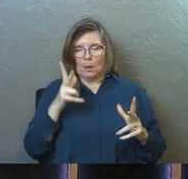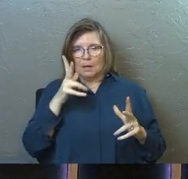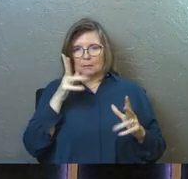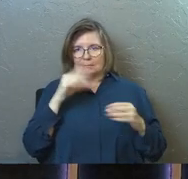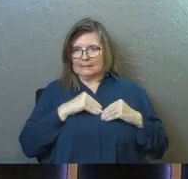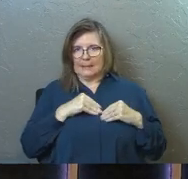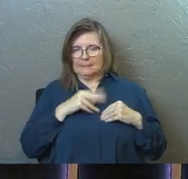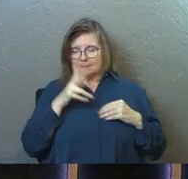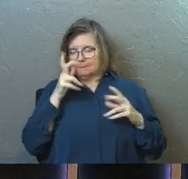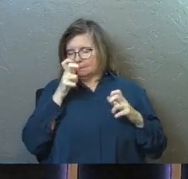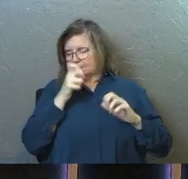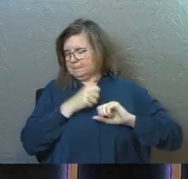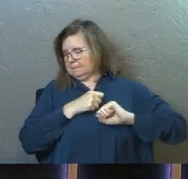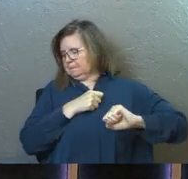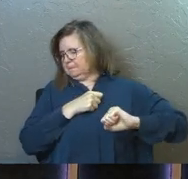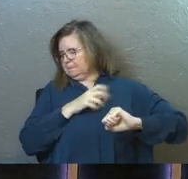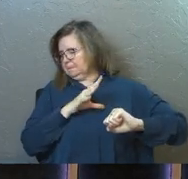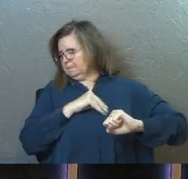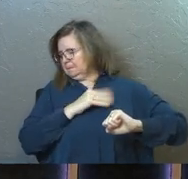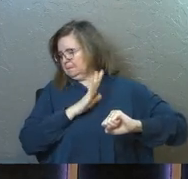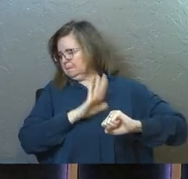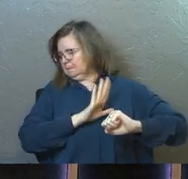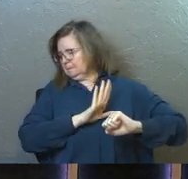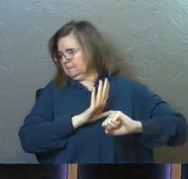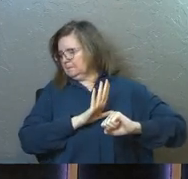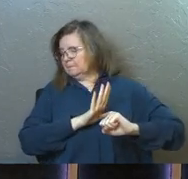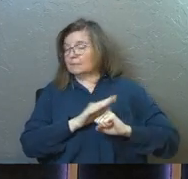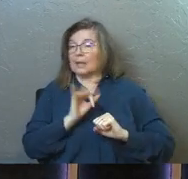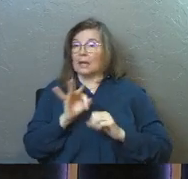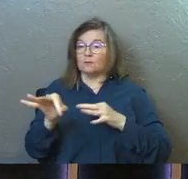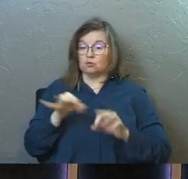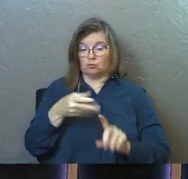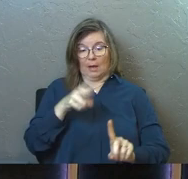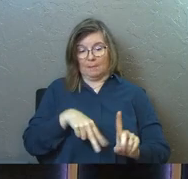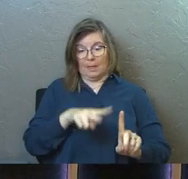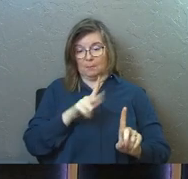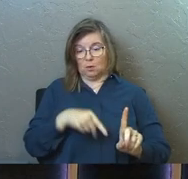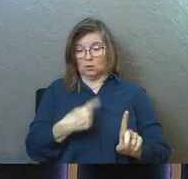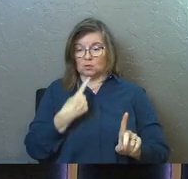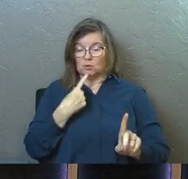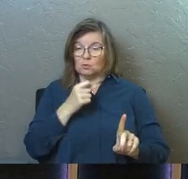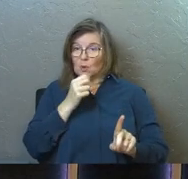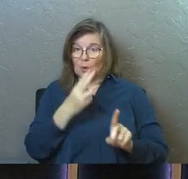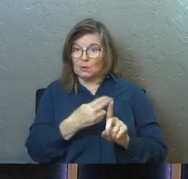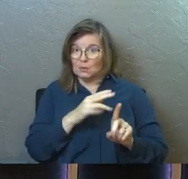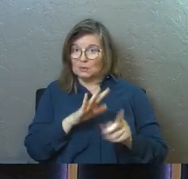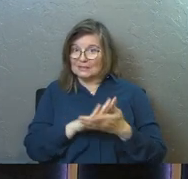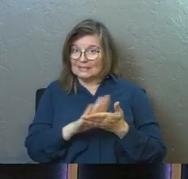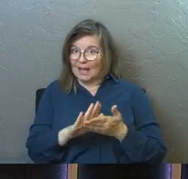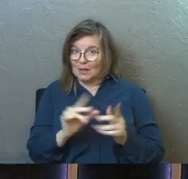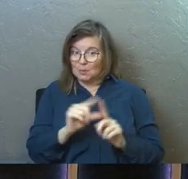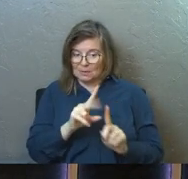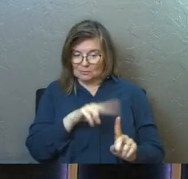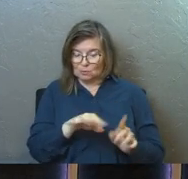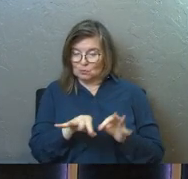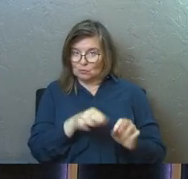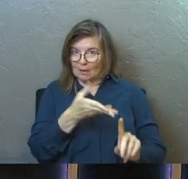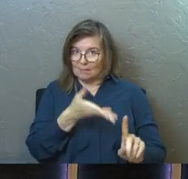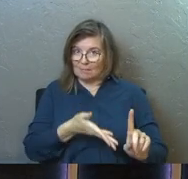it. And even when you describe that person, you do not use kind words like donkey, you use other words for them.